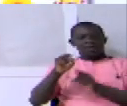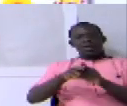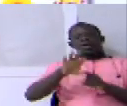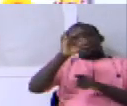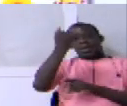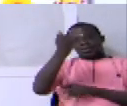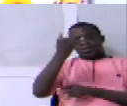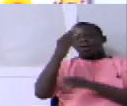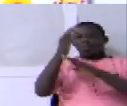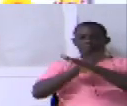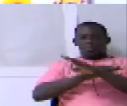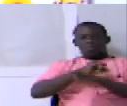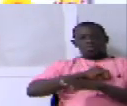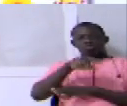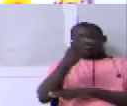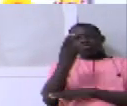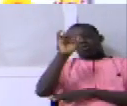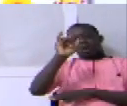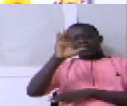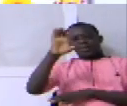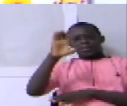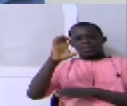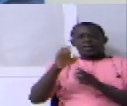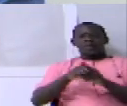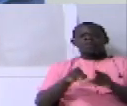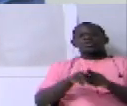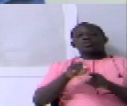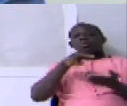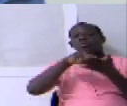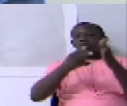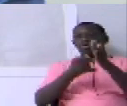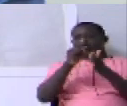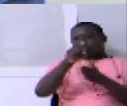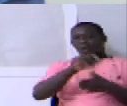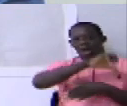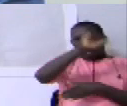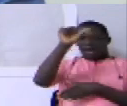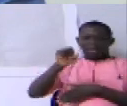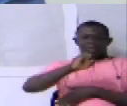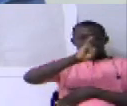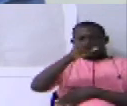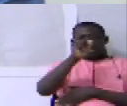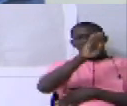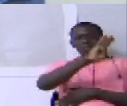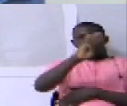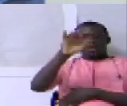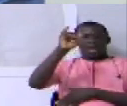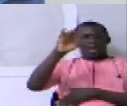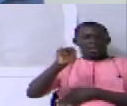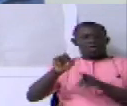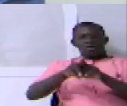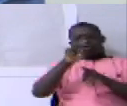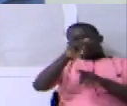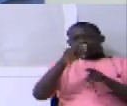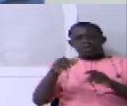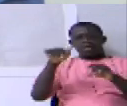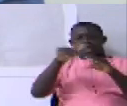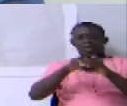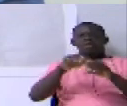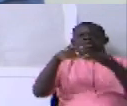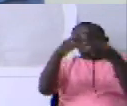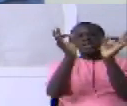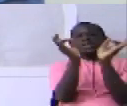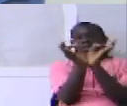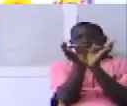my twice. Woto mo atele simbente kan. So you and Jabi were part of a team? Woto iteni Jabi albe kafule kono nu albe